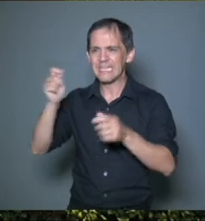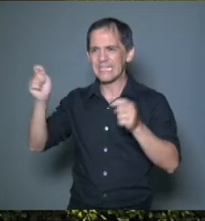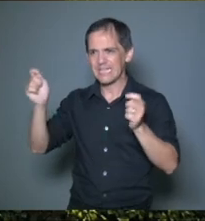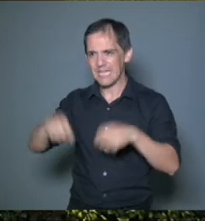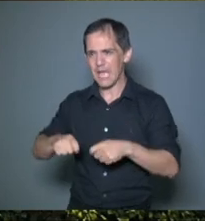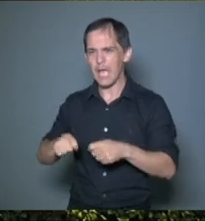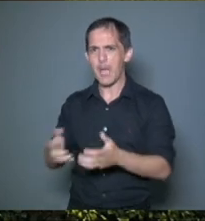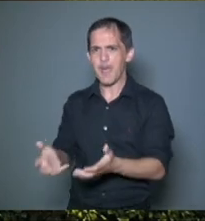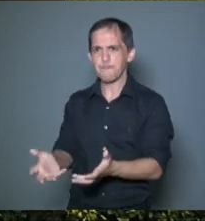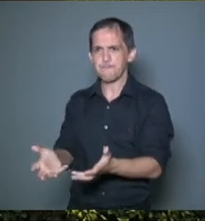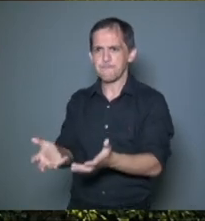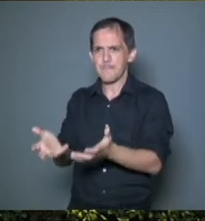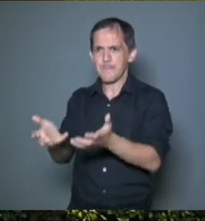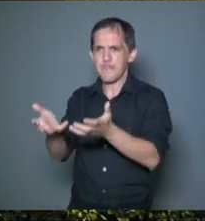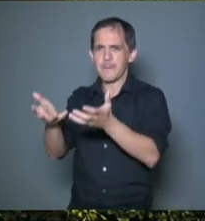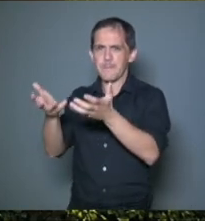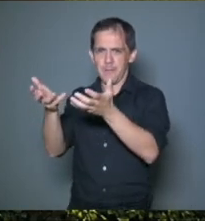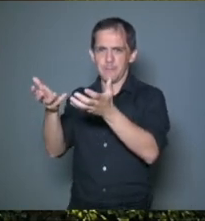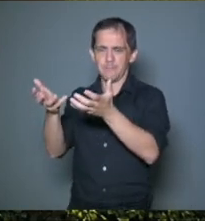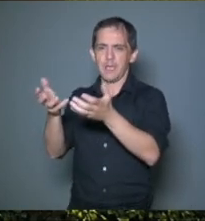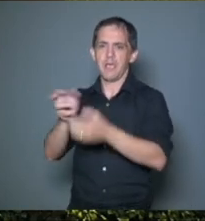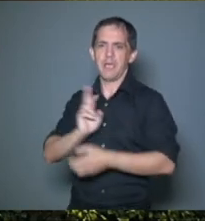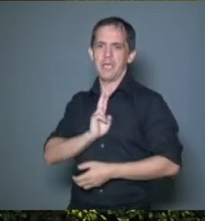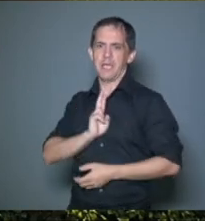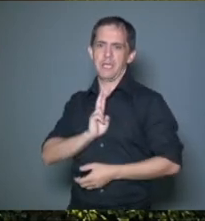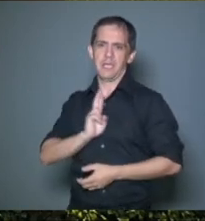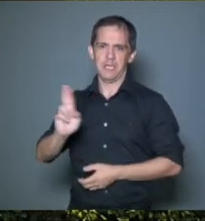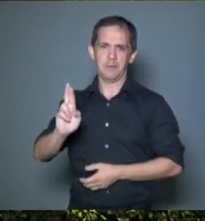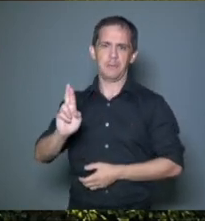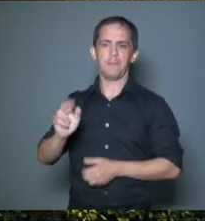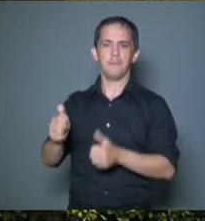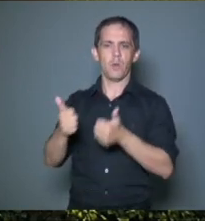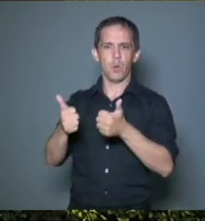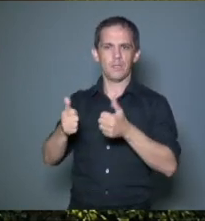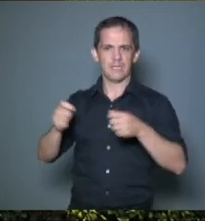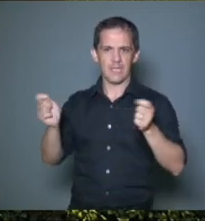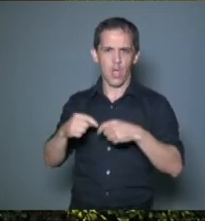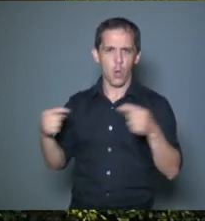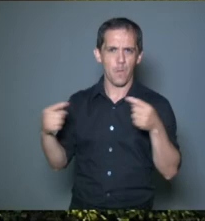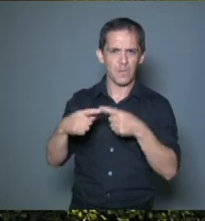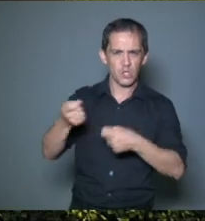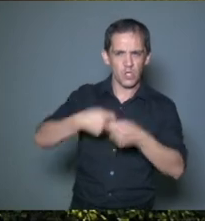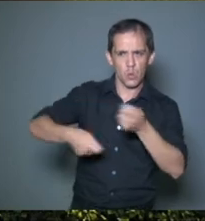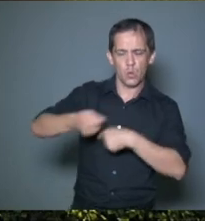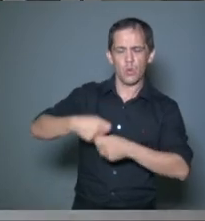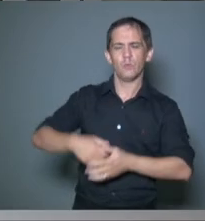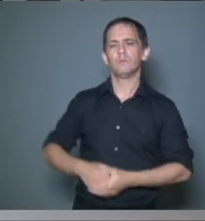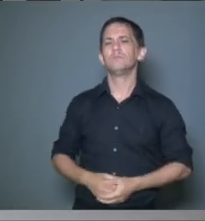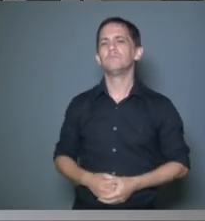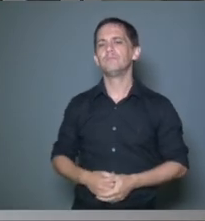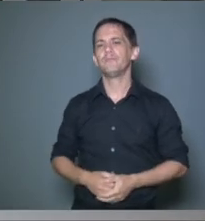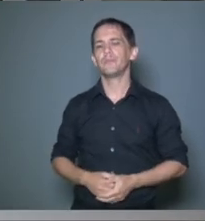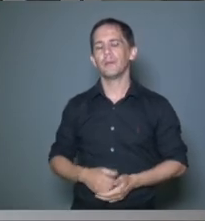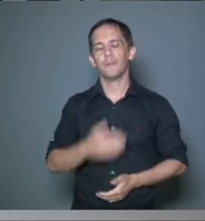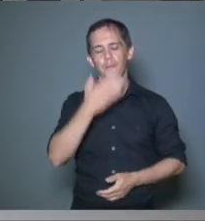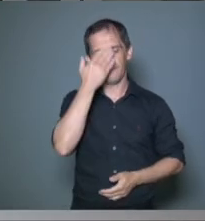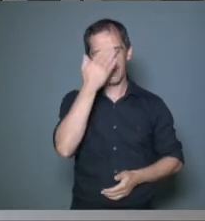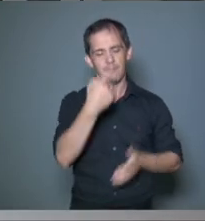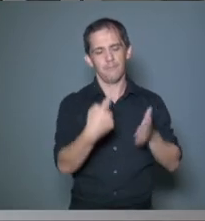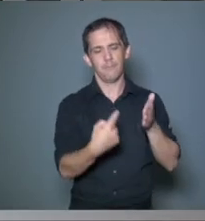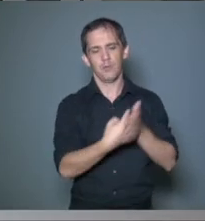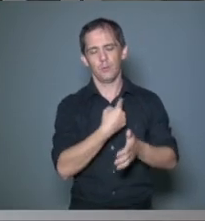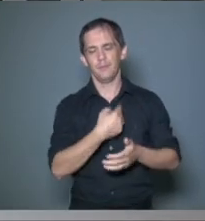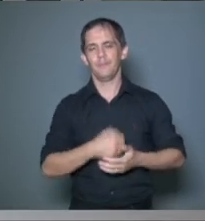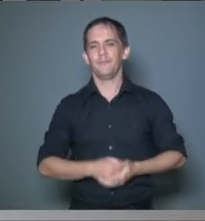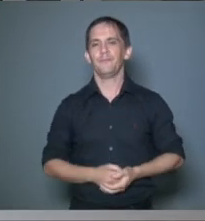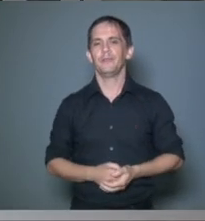market? Do you think it will be important for the company. Thank you for the